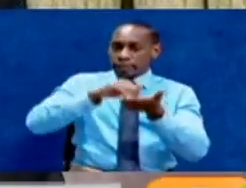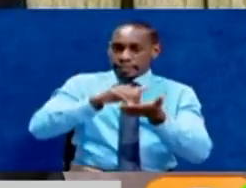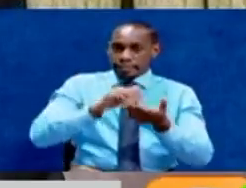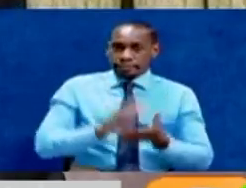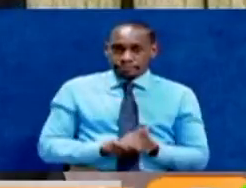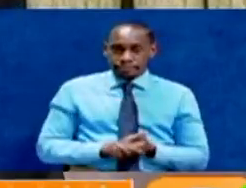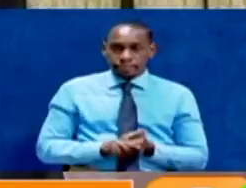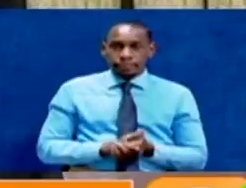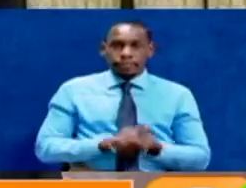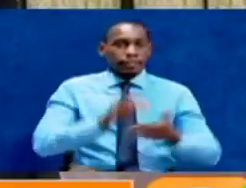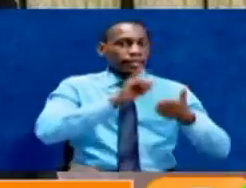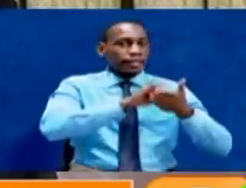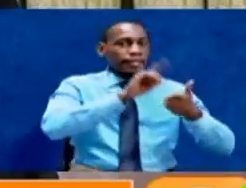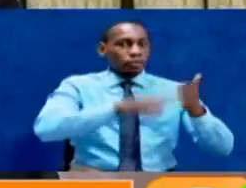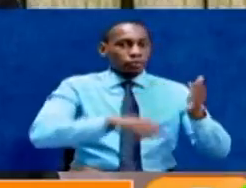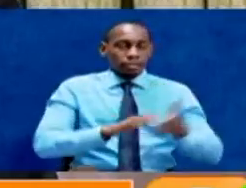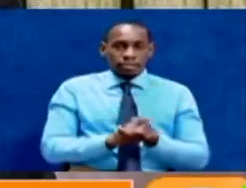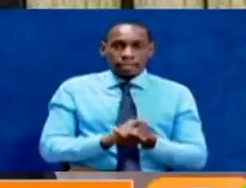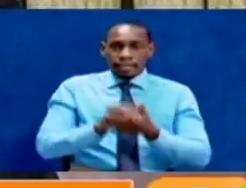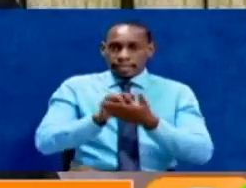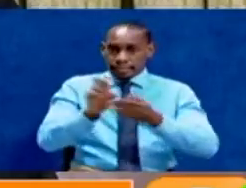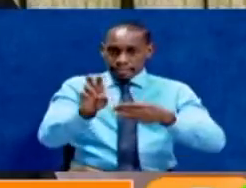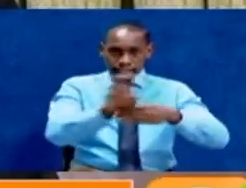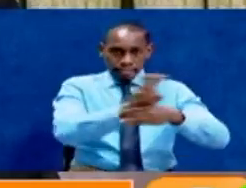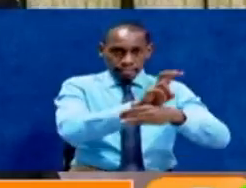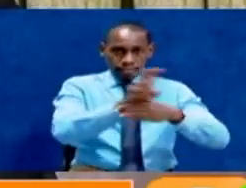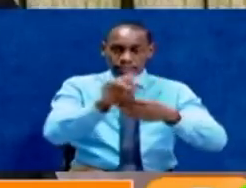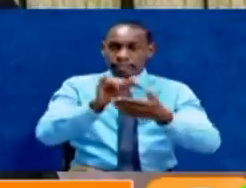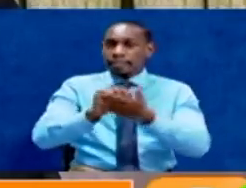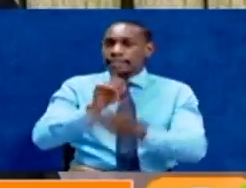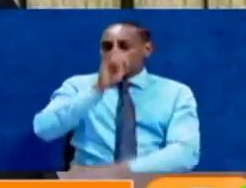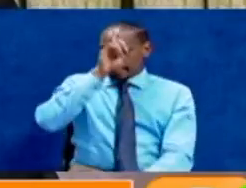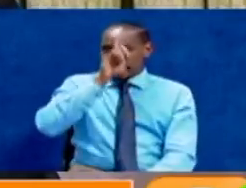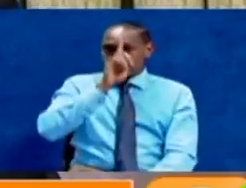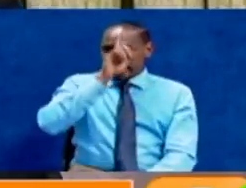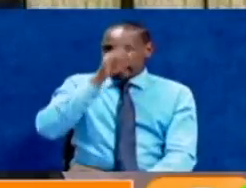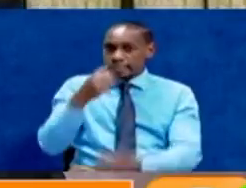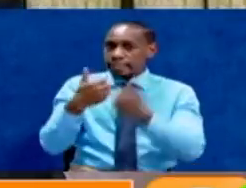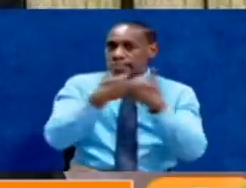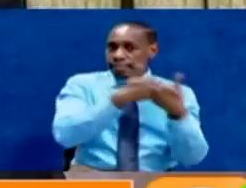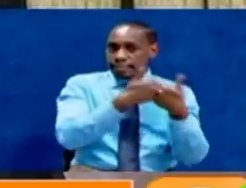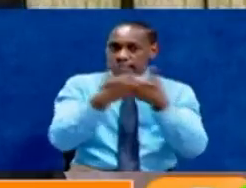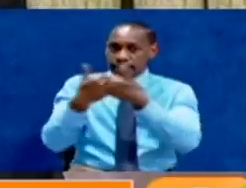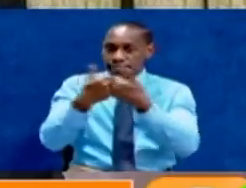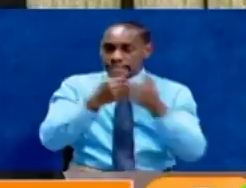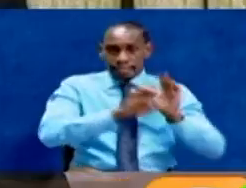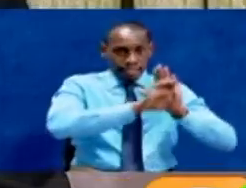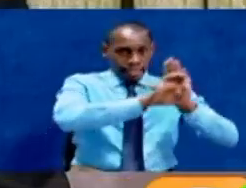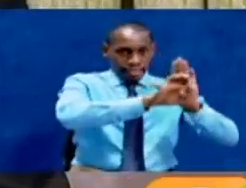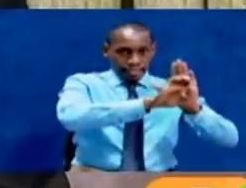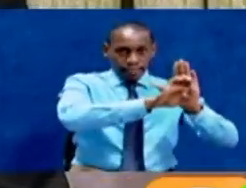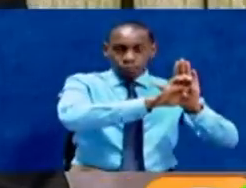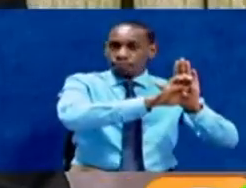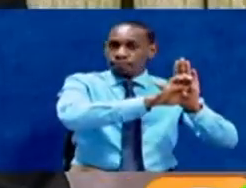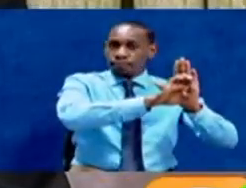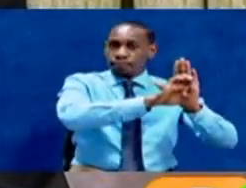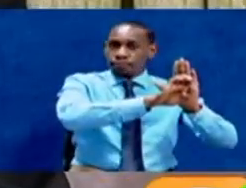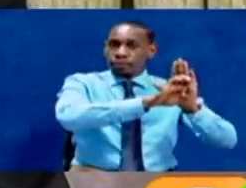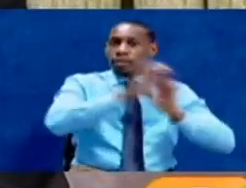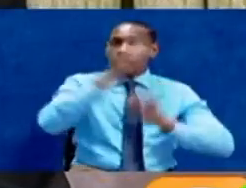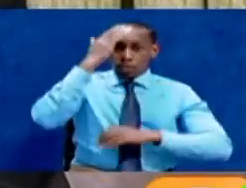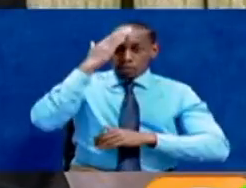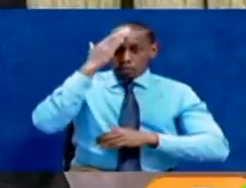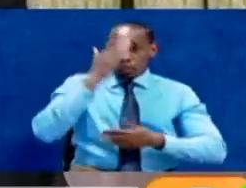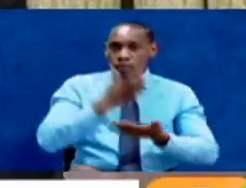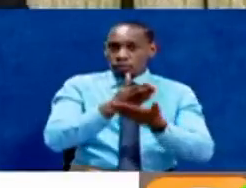forum, that oversight is a serious, serious challenge. Like, for example, you know, there are